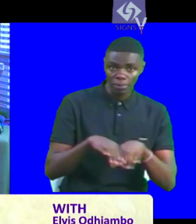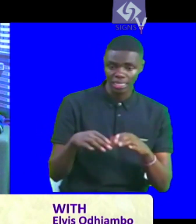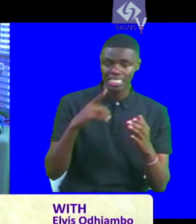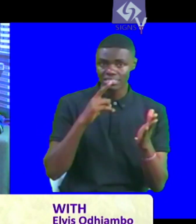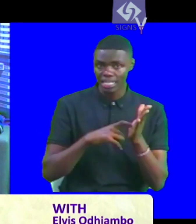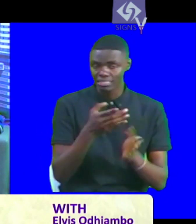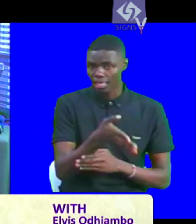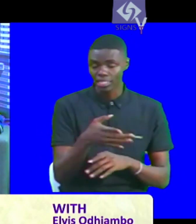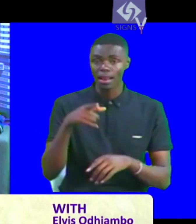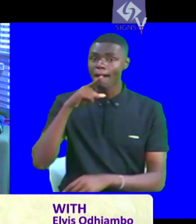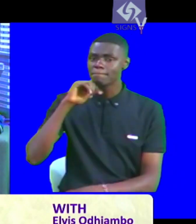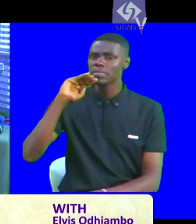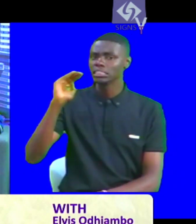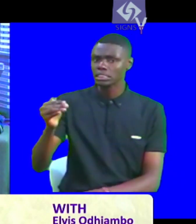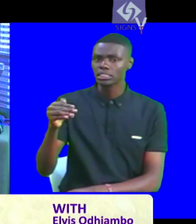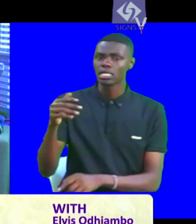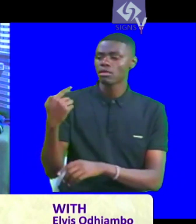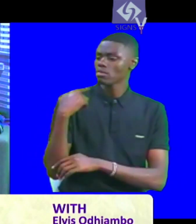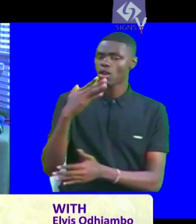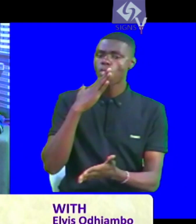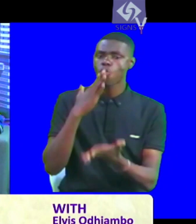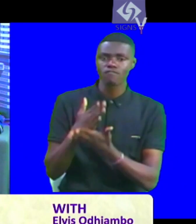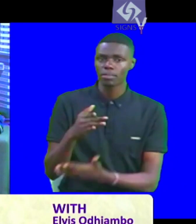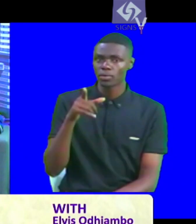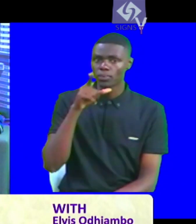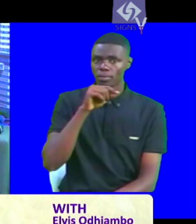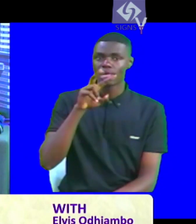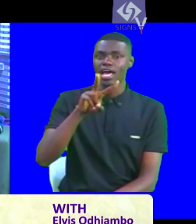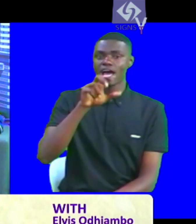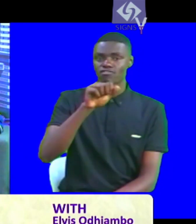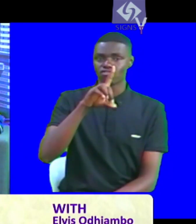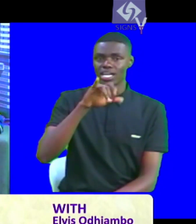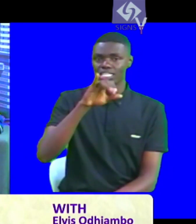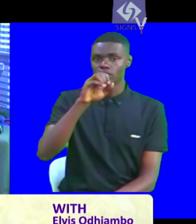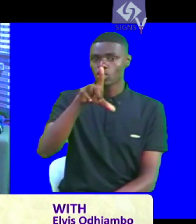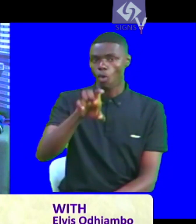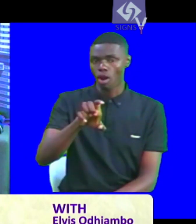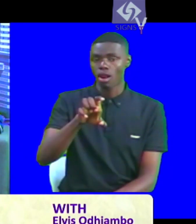Rice hapo katikati. Manchester City now yesterday also confirmed